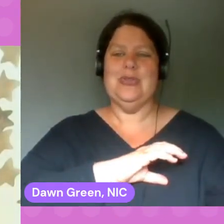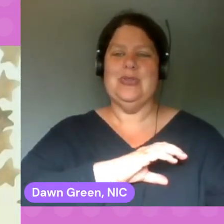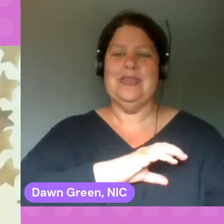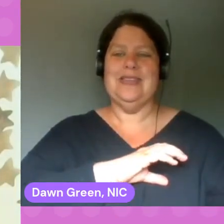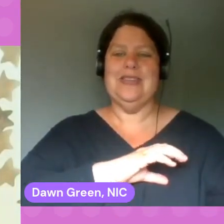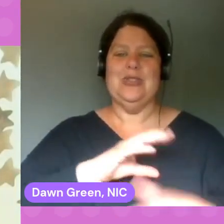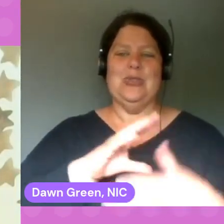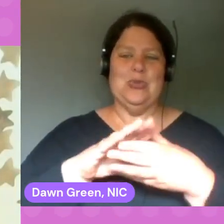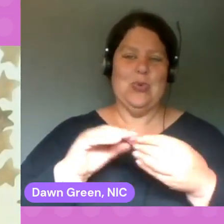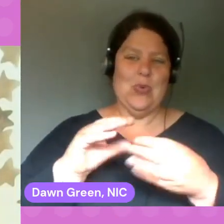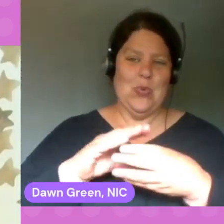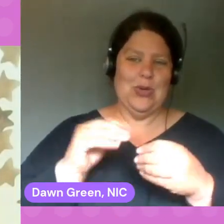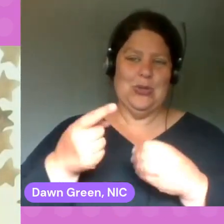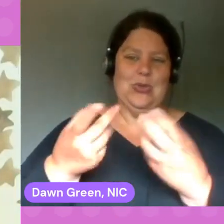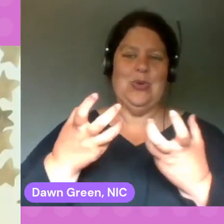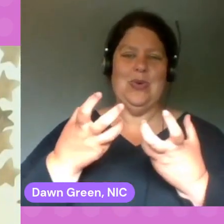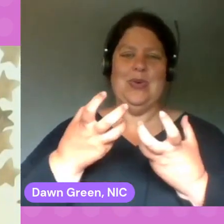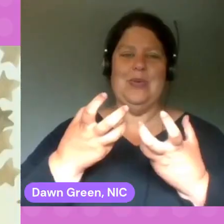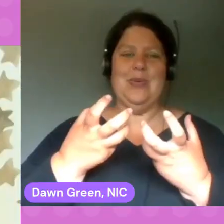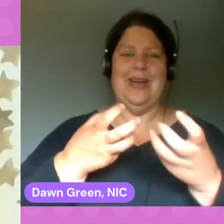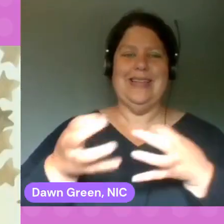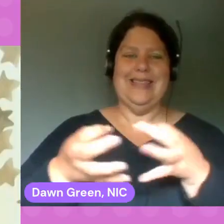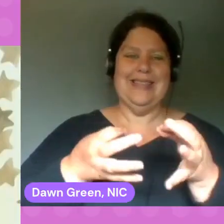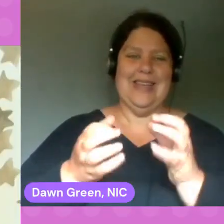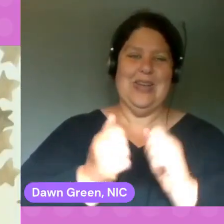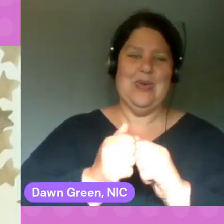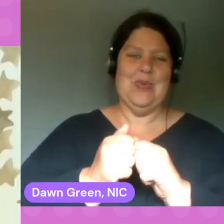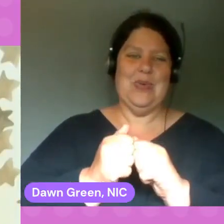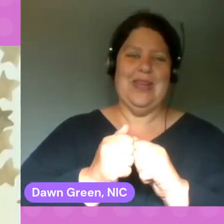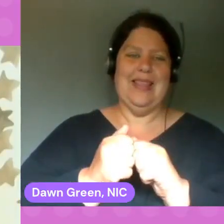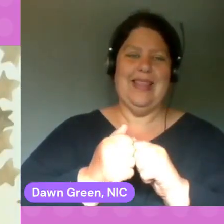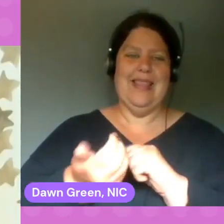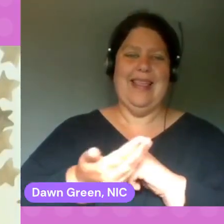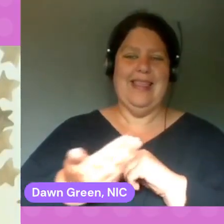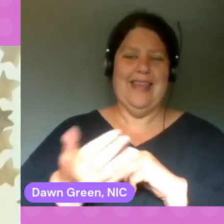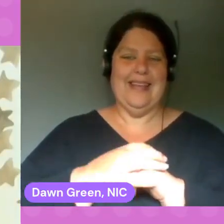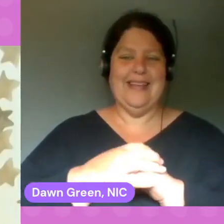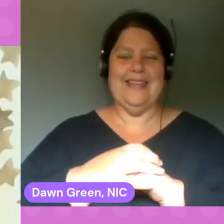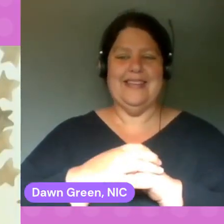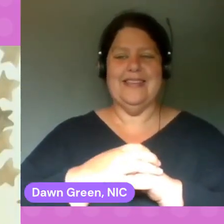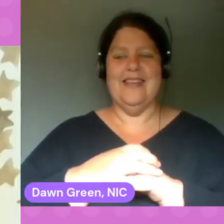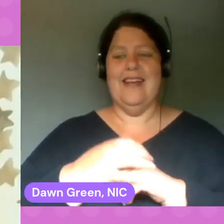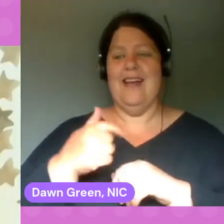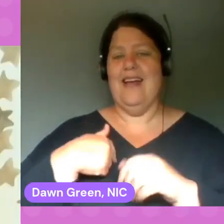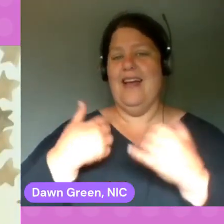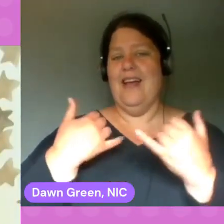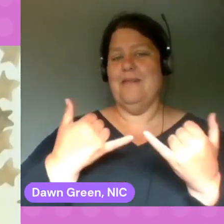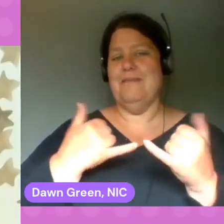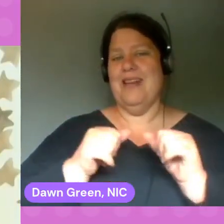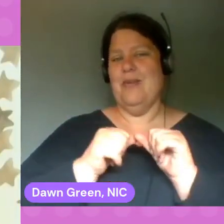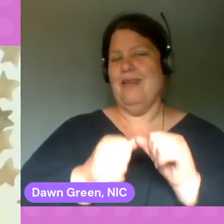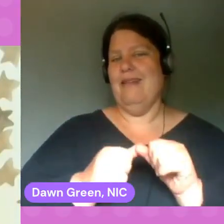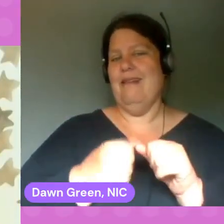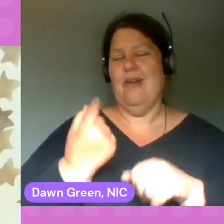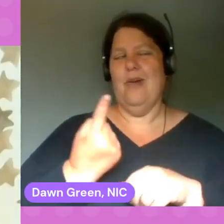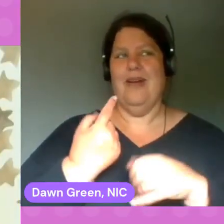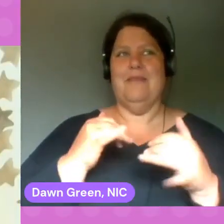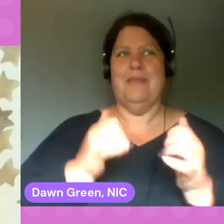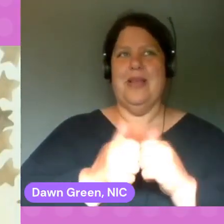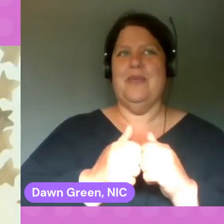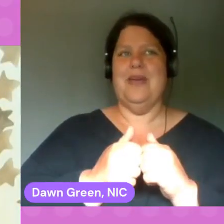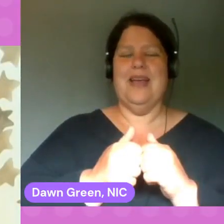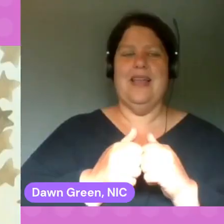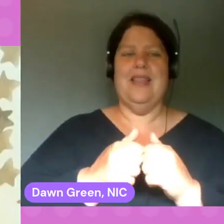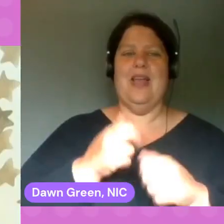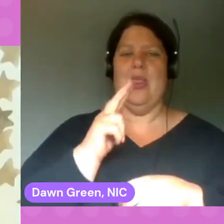stories you want to tell with the materials. I'm now constantly tinkering with my 3-year-old